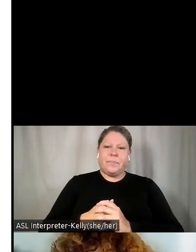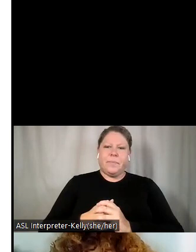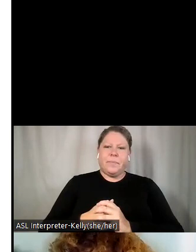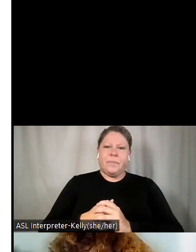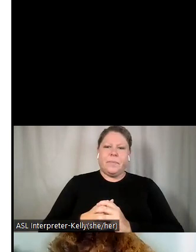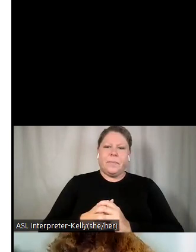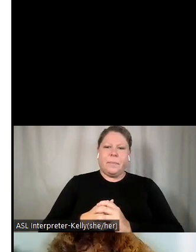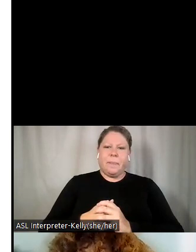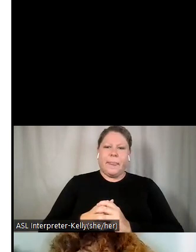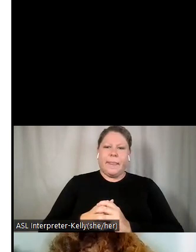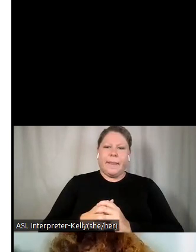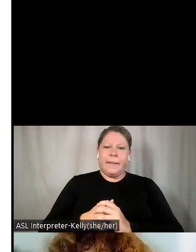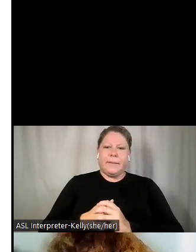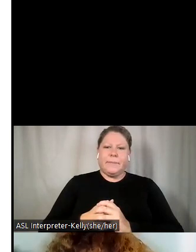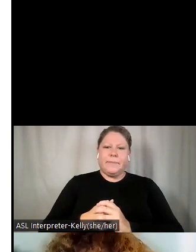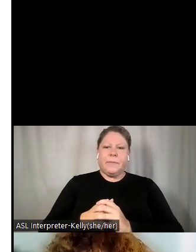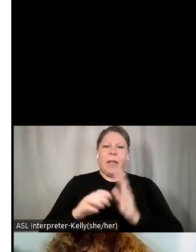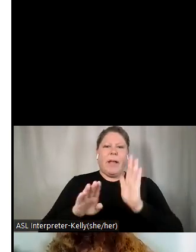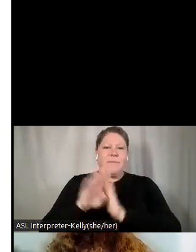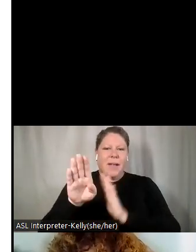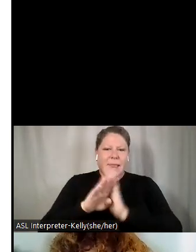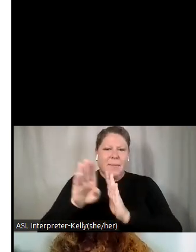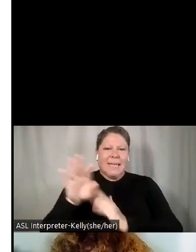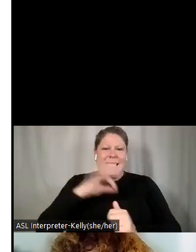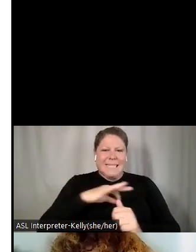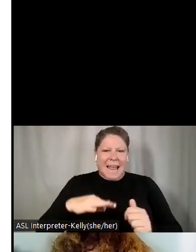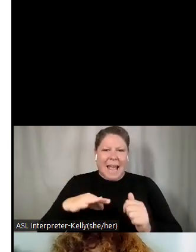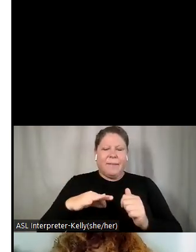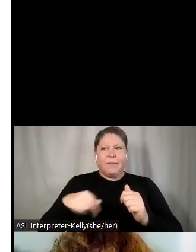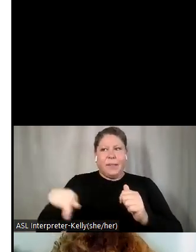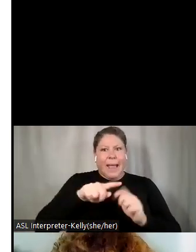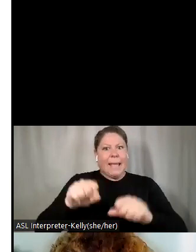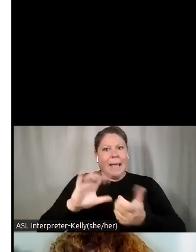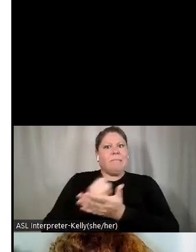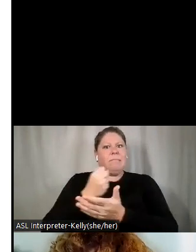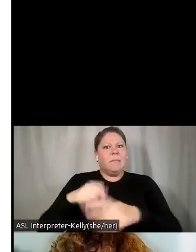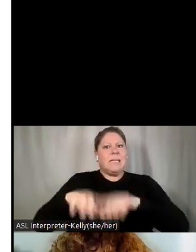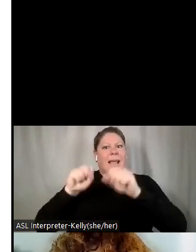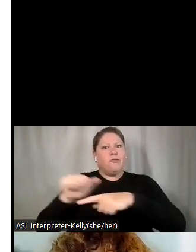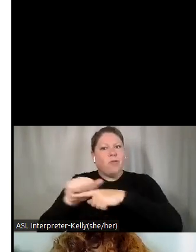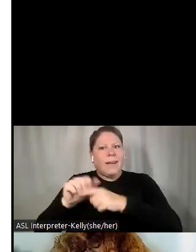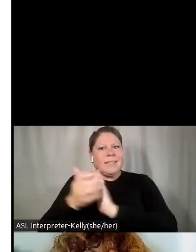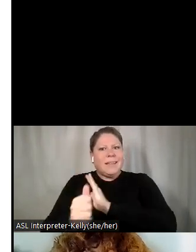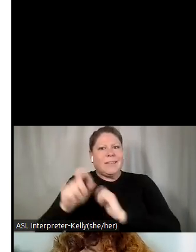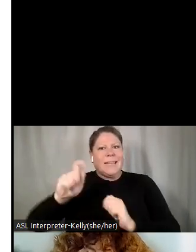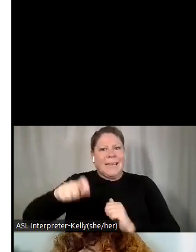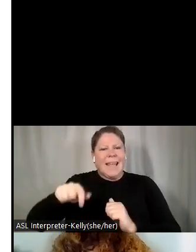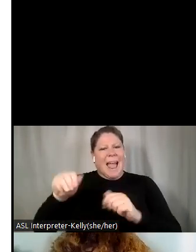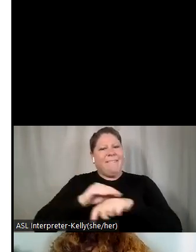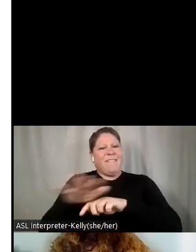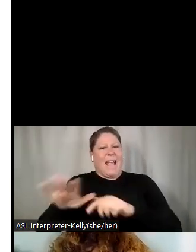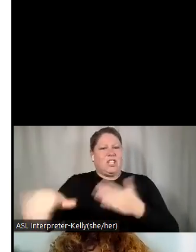developing the workforce in terms of allowing people to get the skills and the training that they need, that affects the entire department. Those are the more